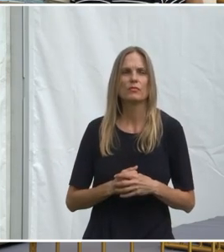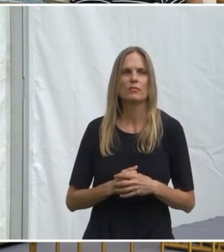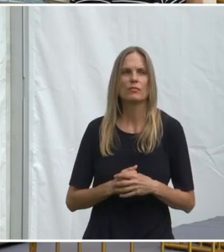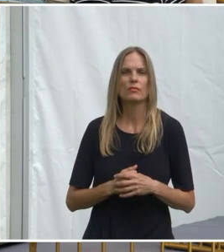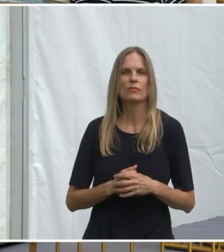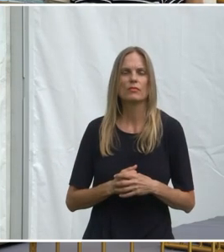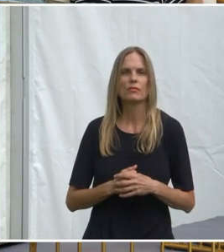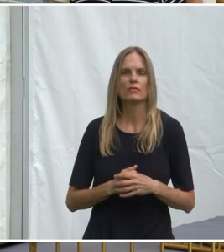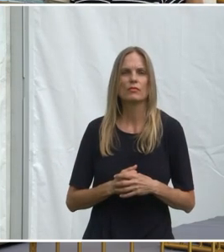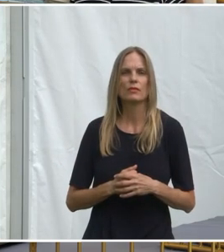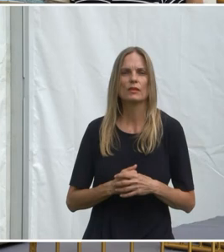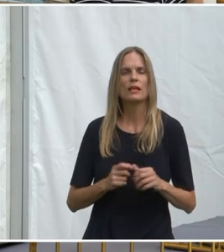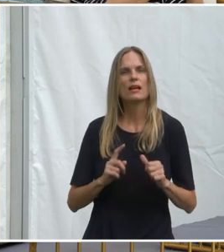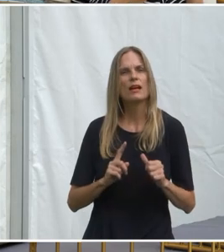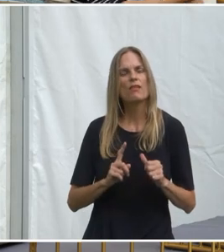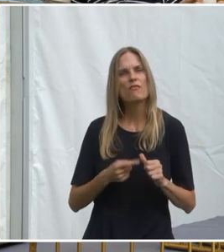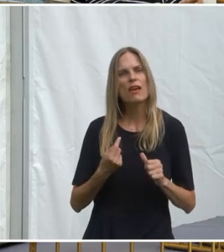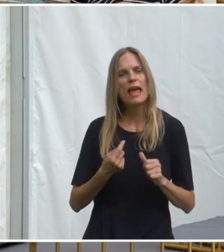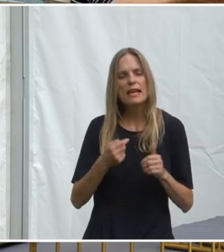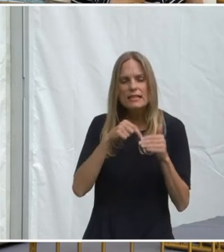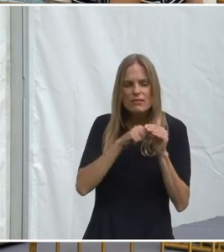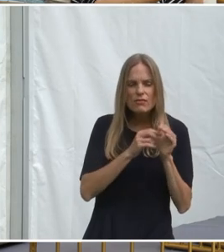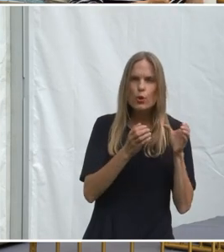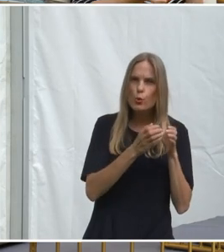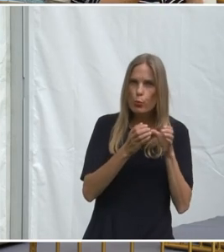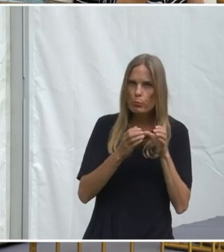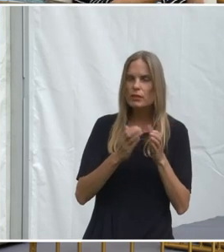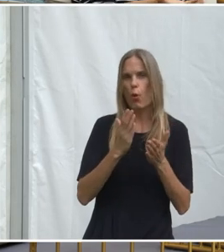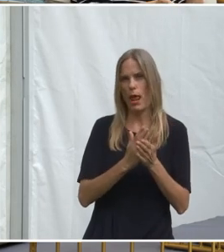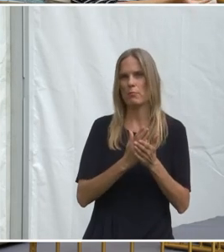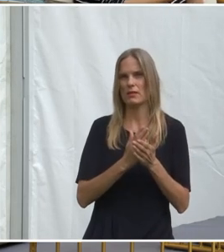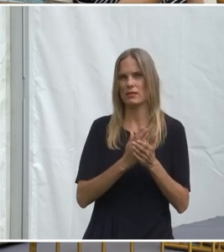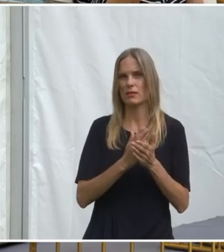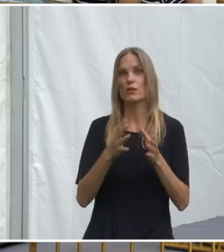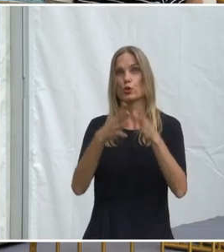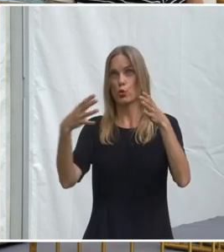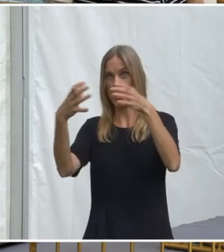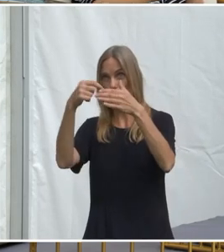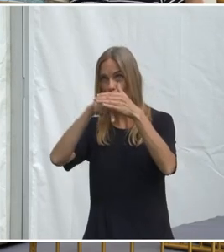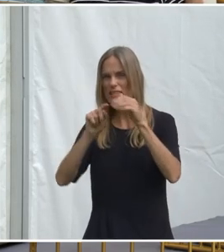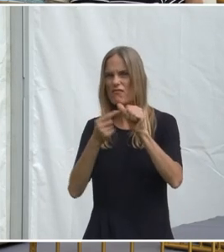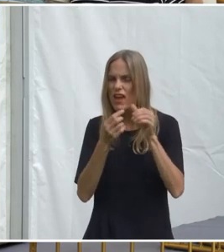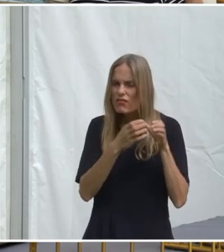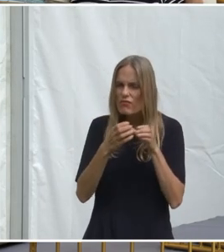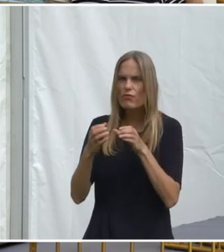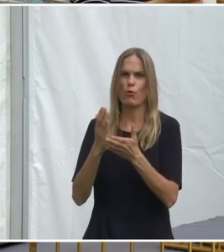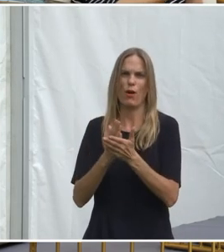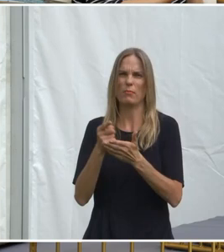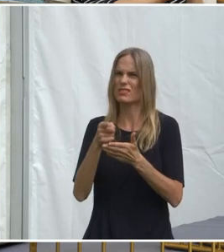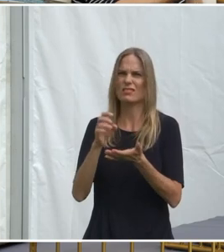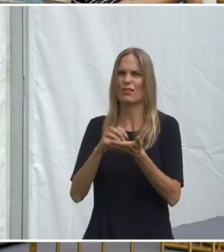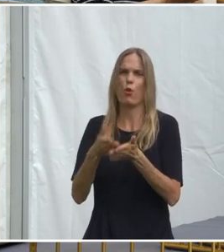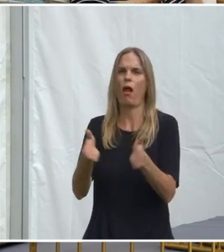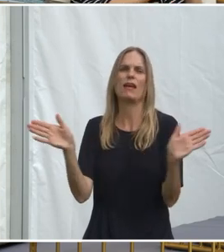also interest groups, environmentalist communities. So there are, you know, they come in a broad spectrum. So I think